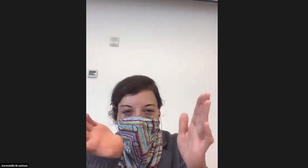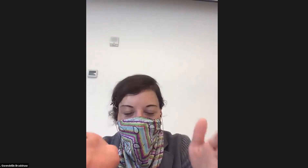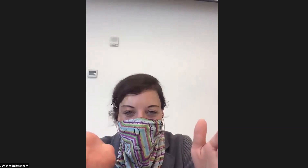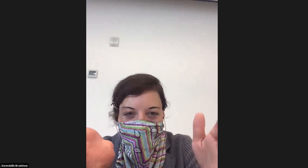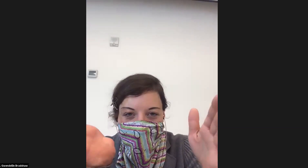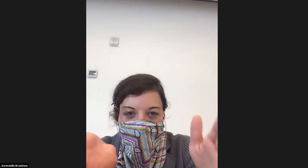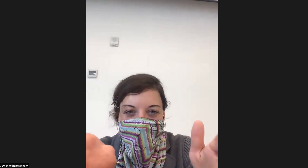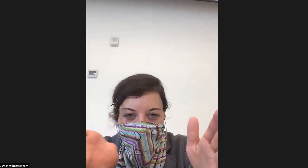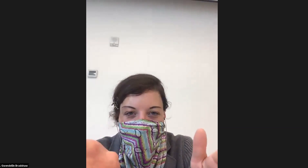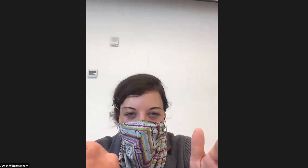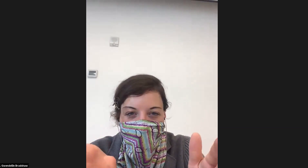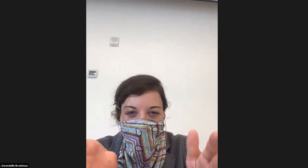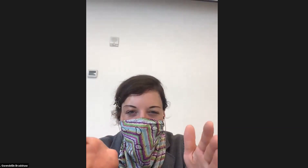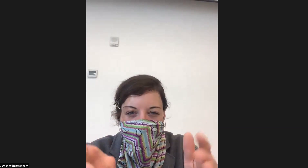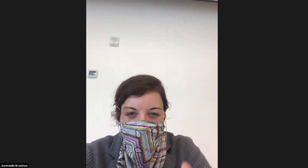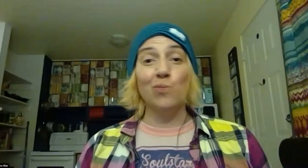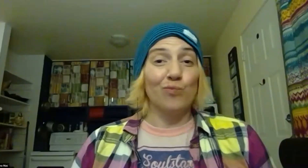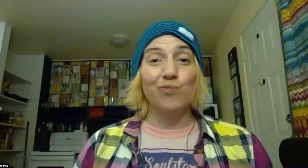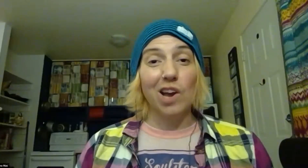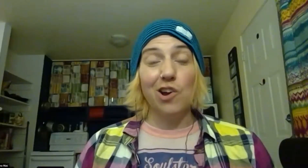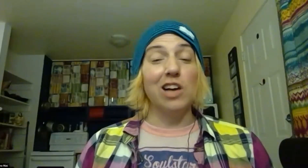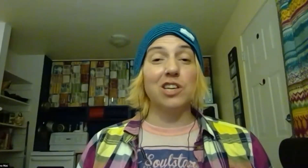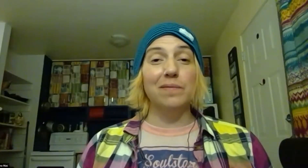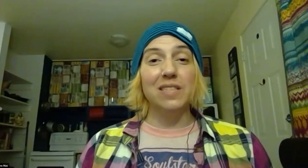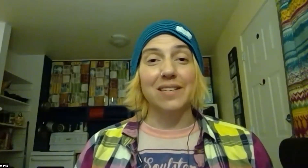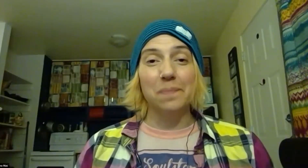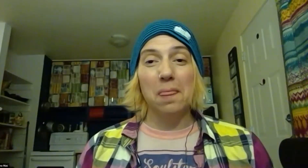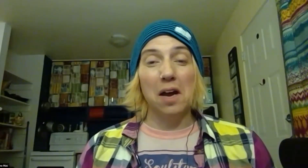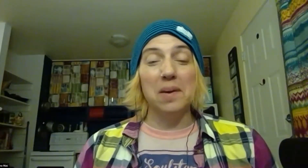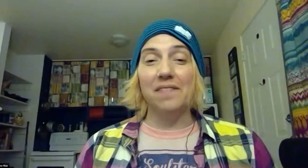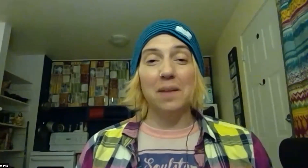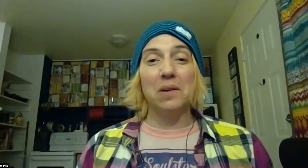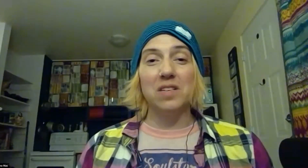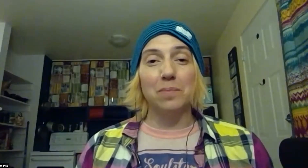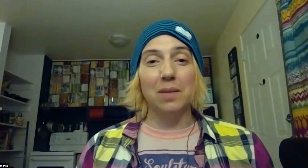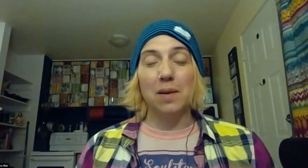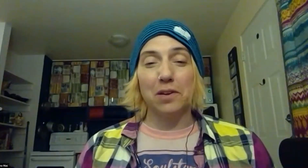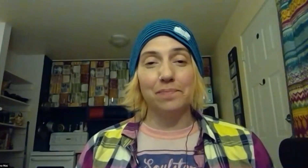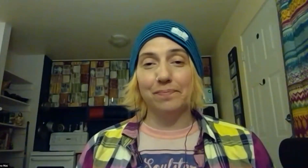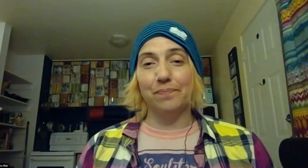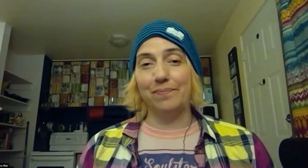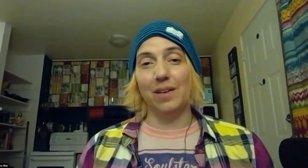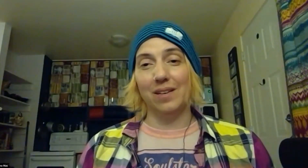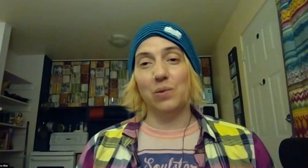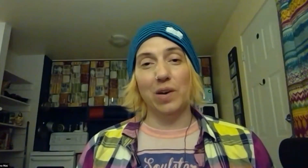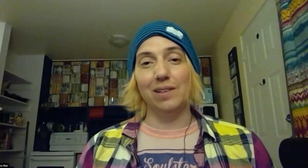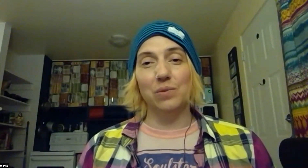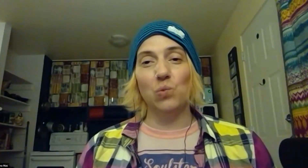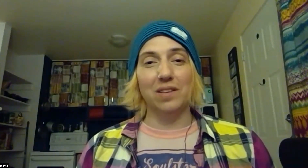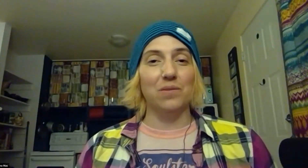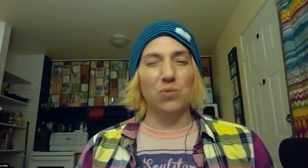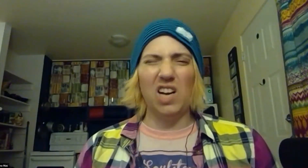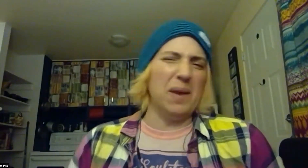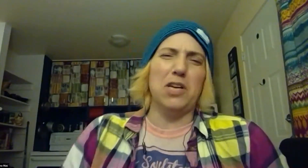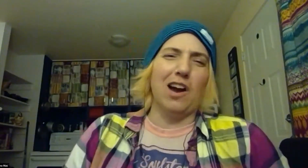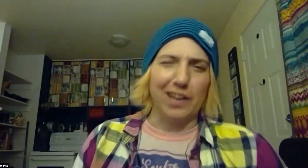Yes, we did. We named a city after you, Juno. Mm-hmm. I know. Yes, I should come visit. I mean, if anybody wants to bring me up there, come on up anytime.